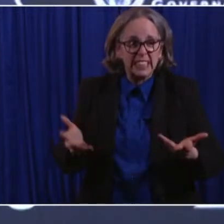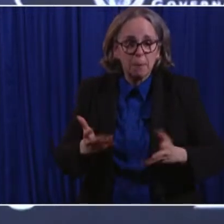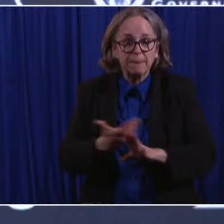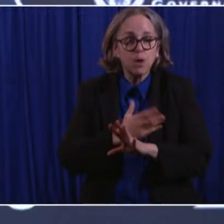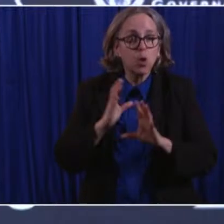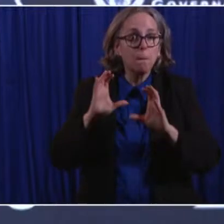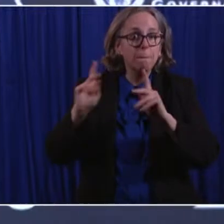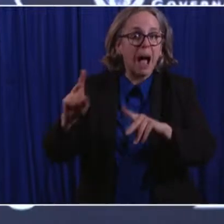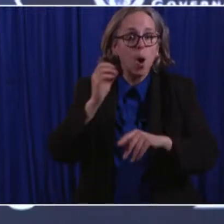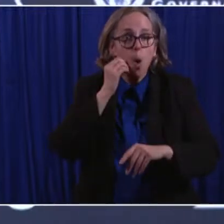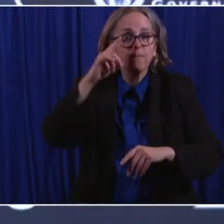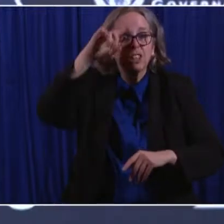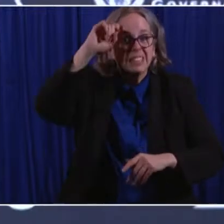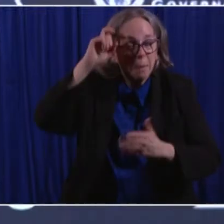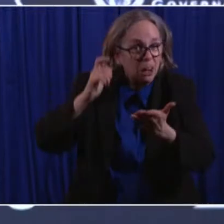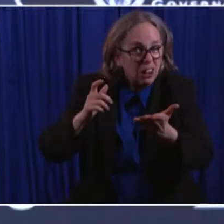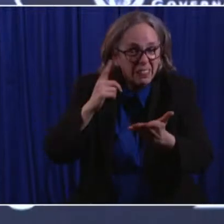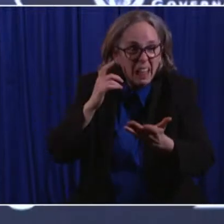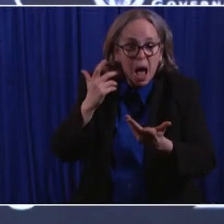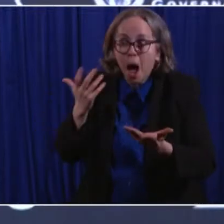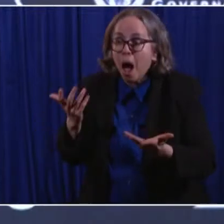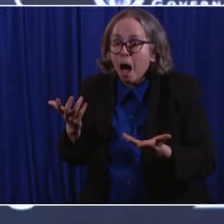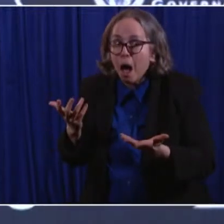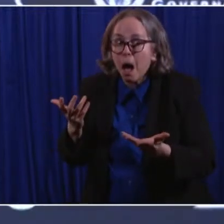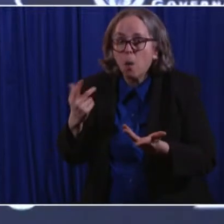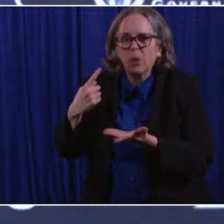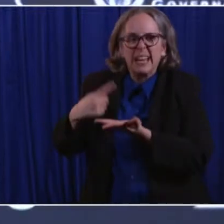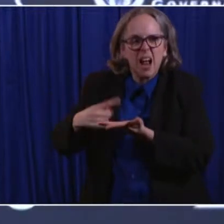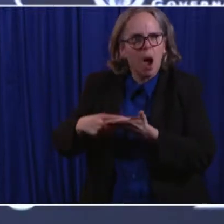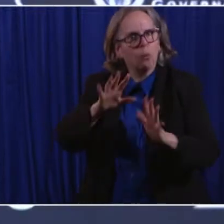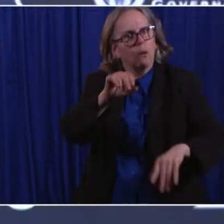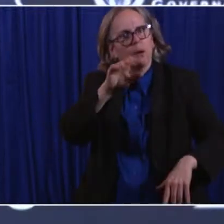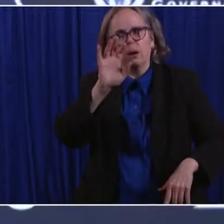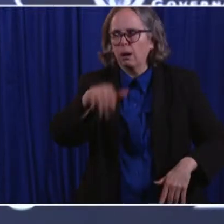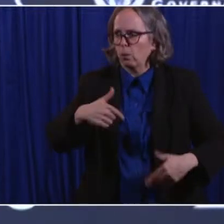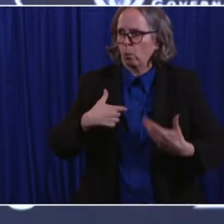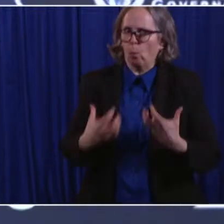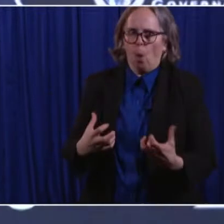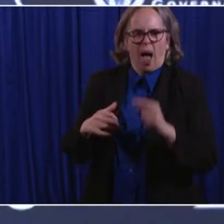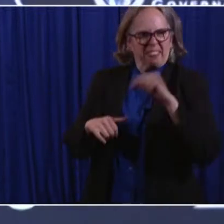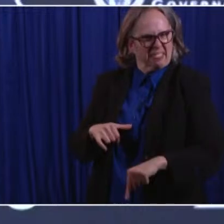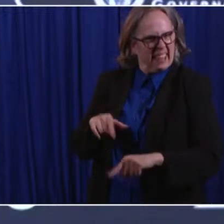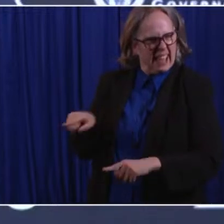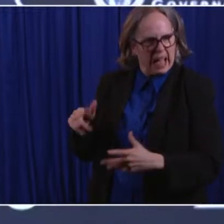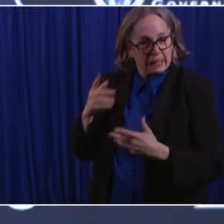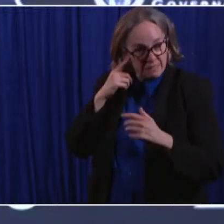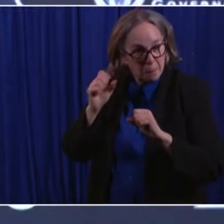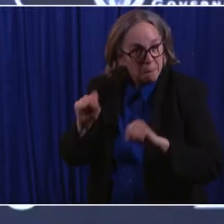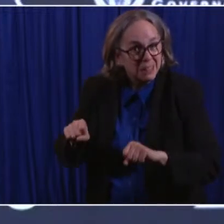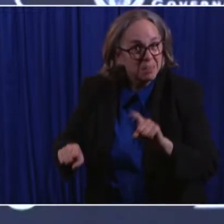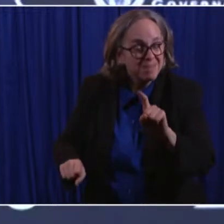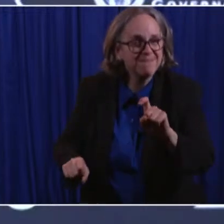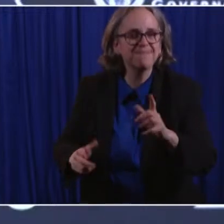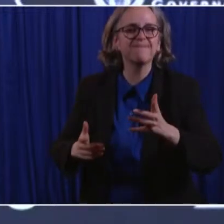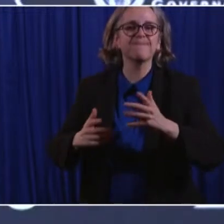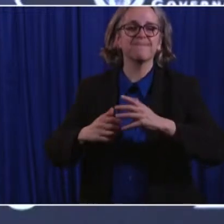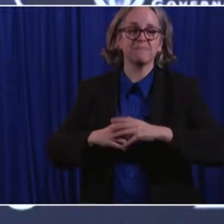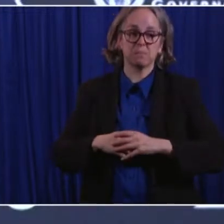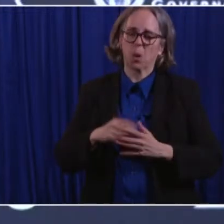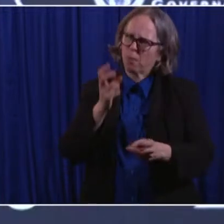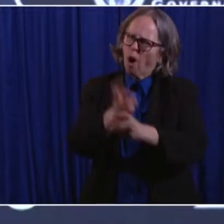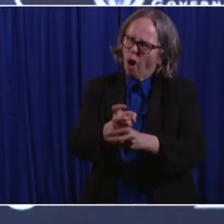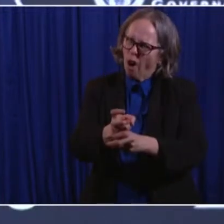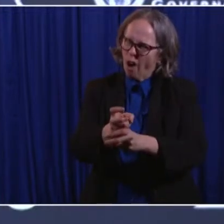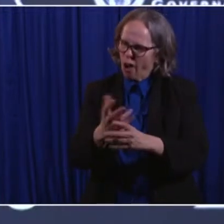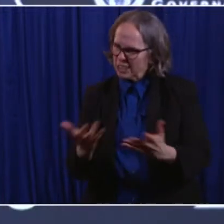do that. It's going to be very difficult. I'll be candid with you. It's going to be very difficult to do. And that's